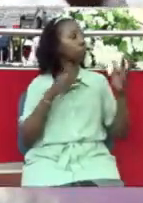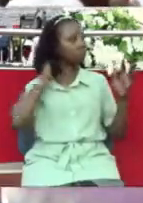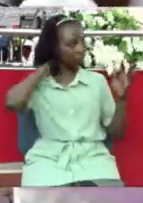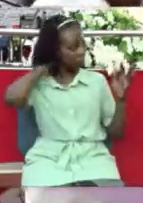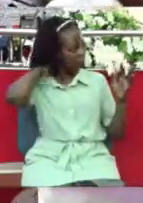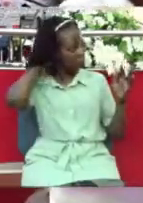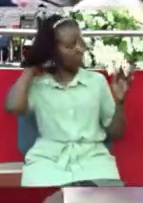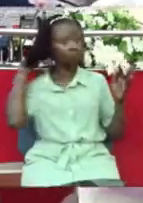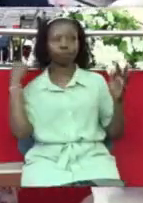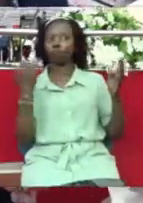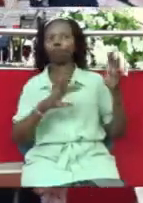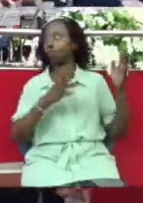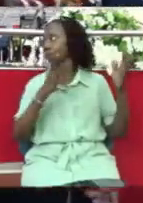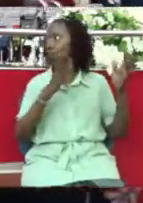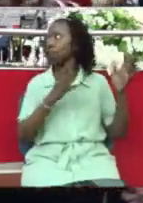Amen.